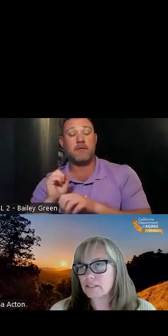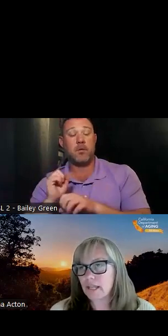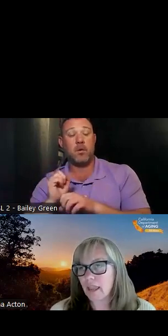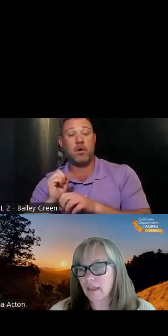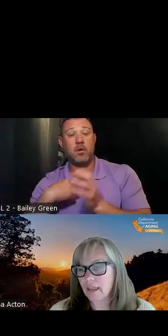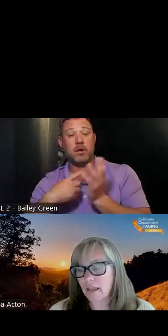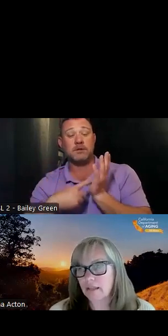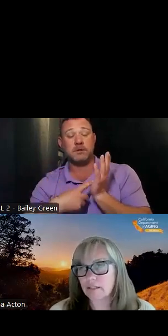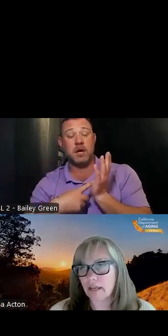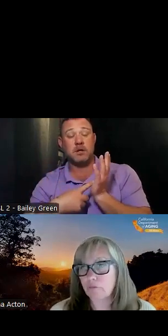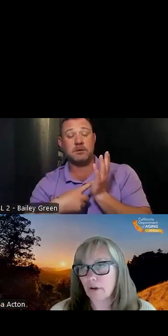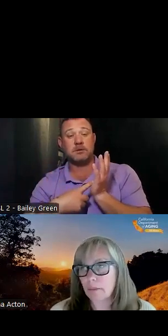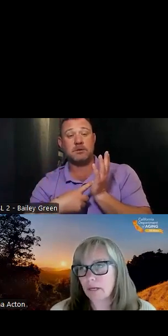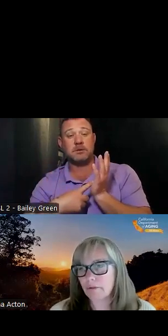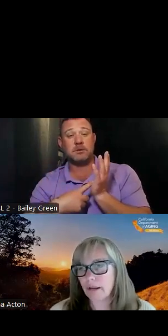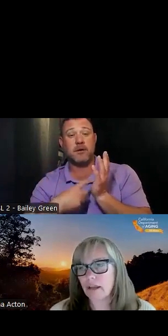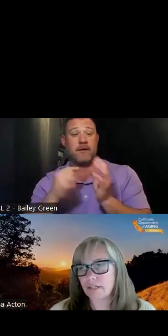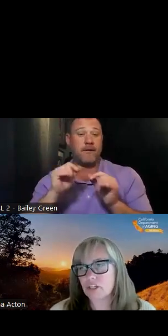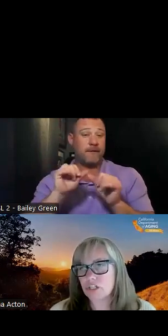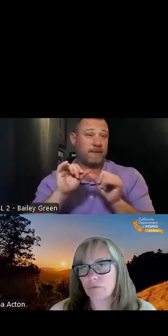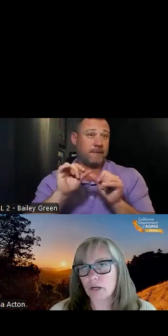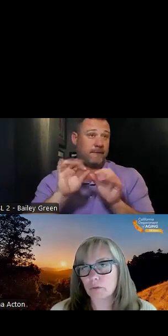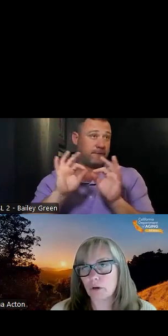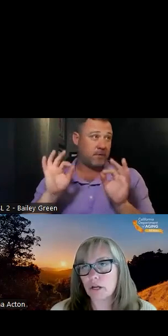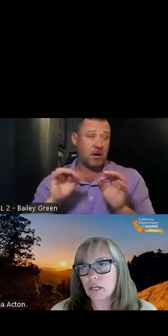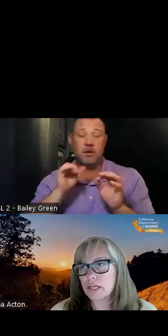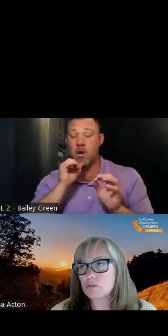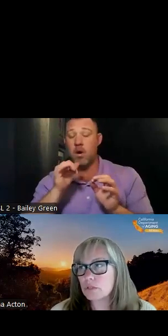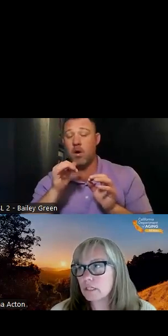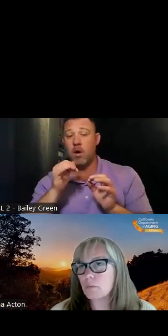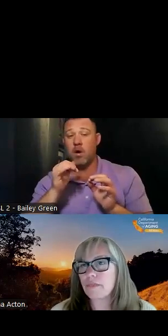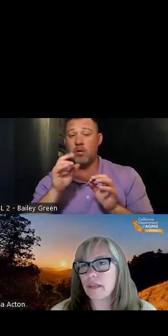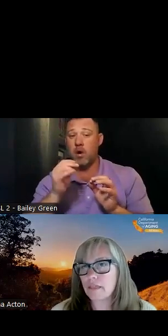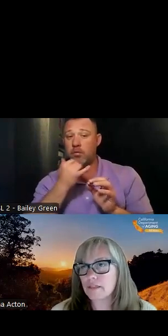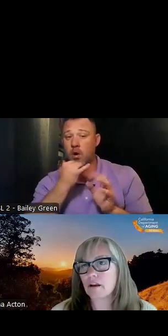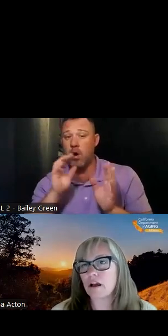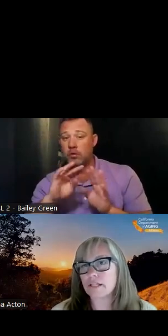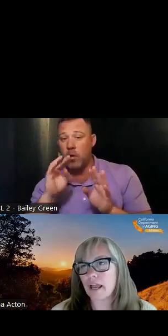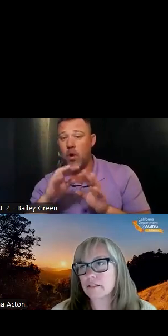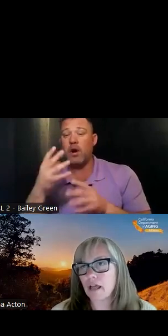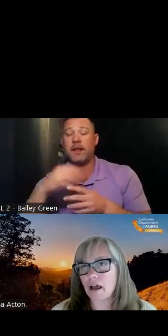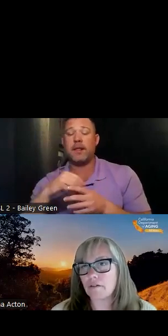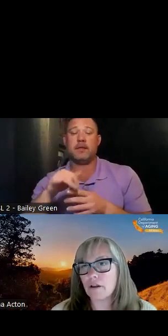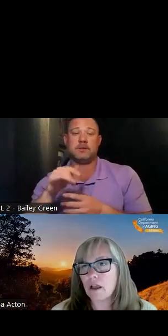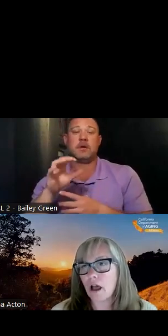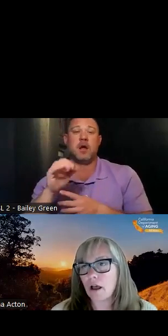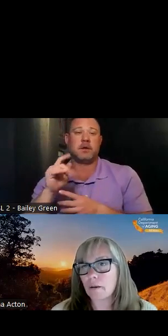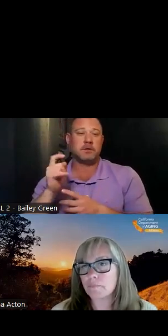about today and kind of framing around navigation, no wrong door, is really within this context